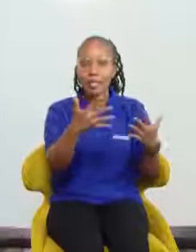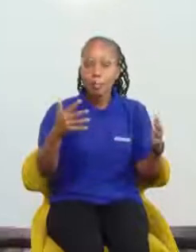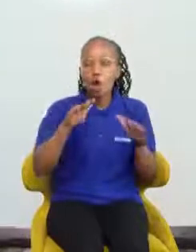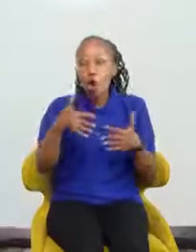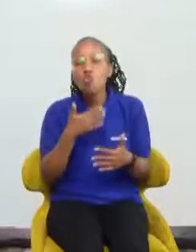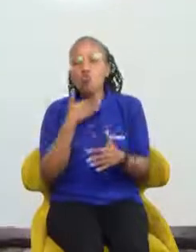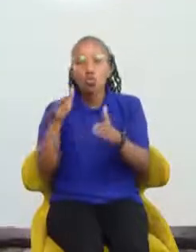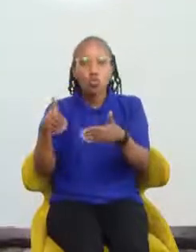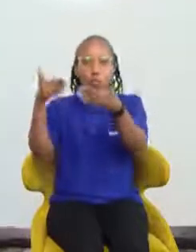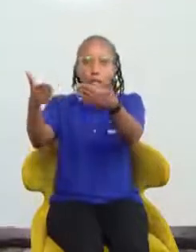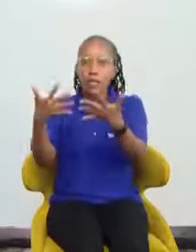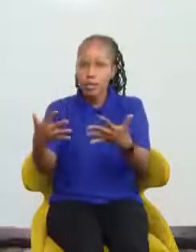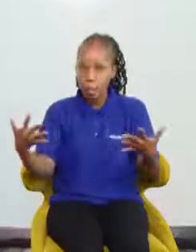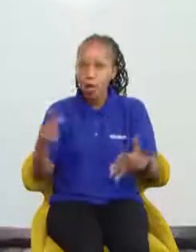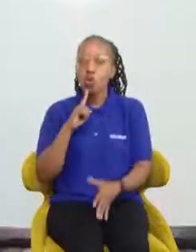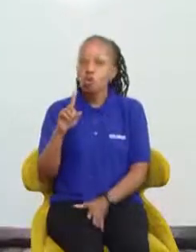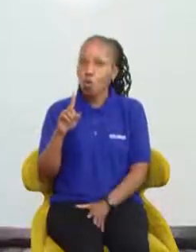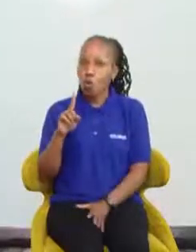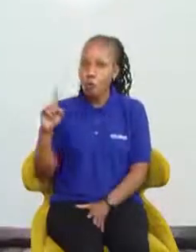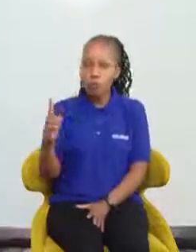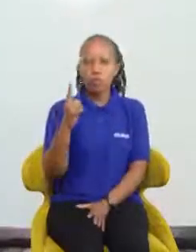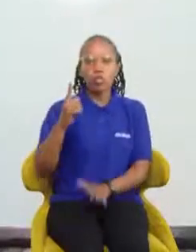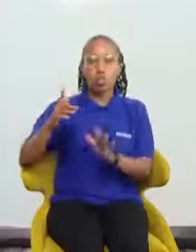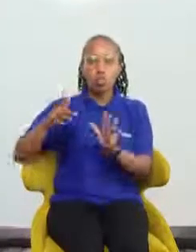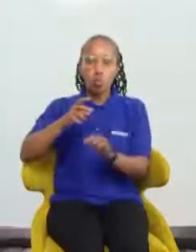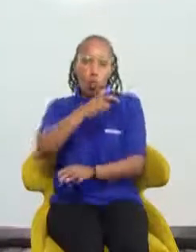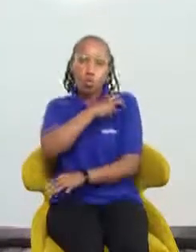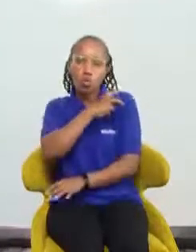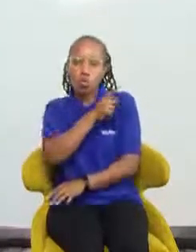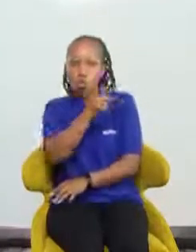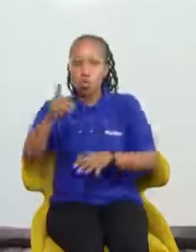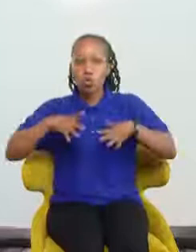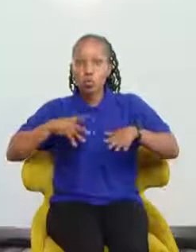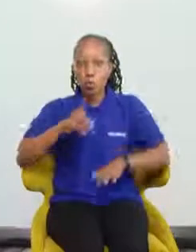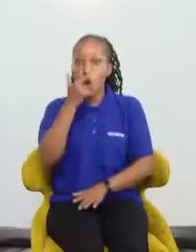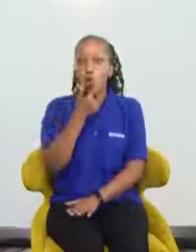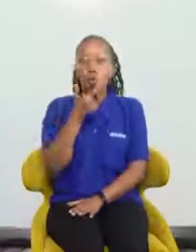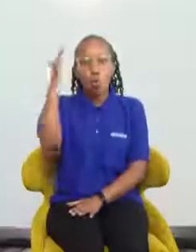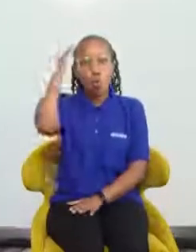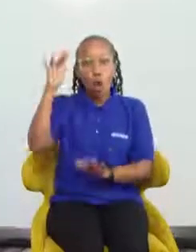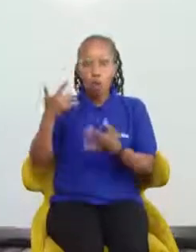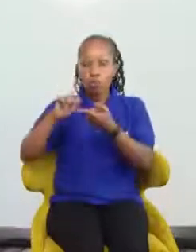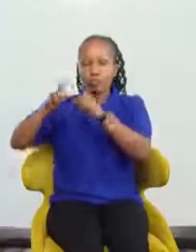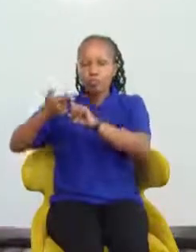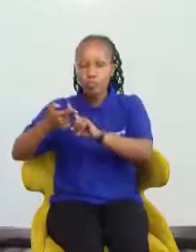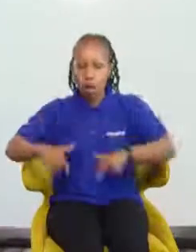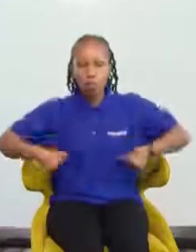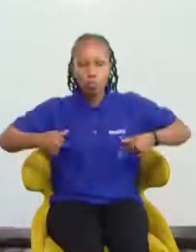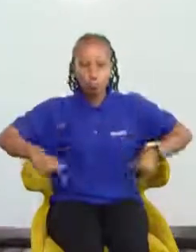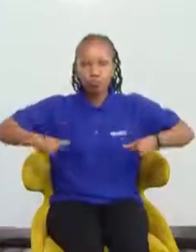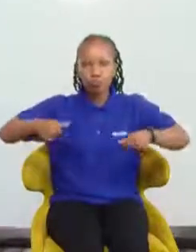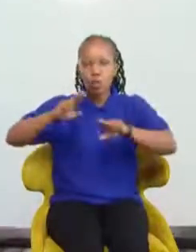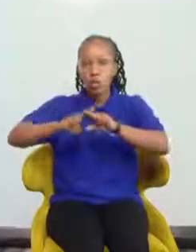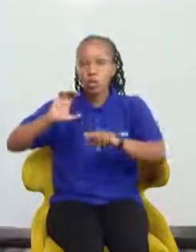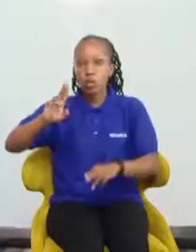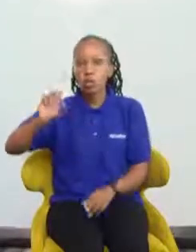donate, it's always important to consult those people that know how to measure the standards of a wheelchair, like the sizes, the sitting cushion,